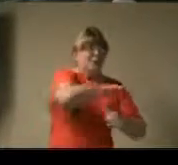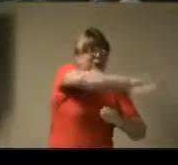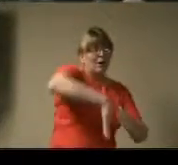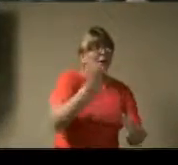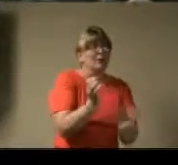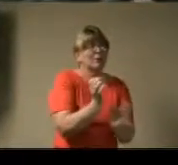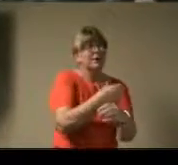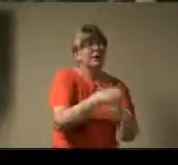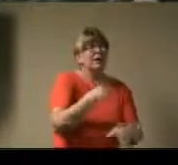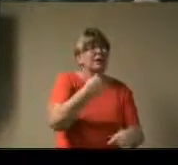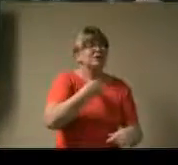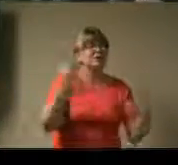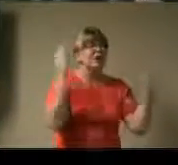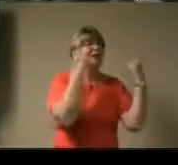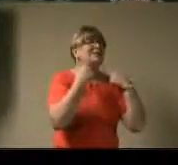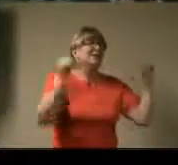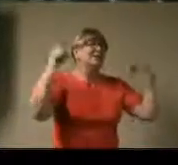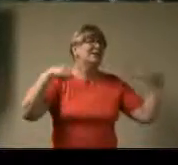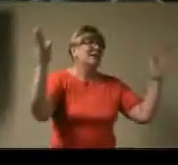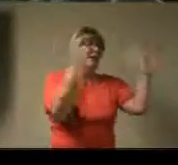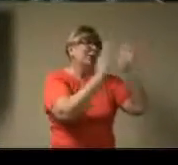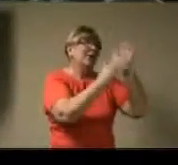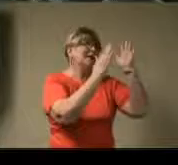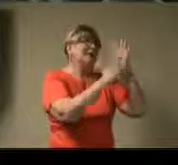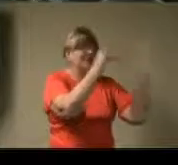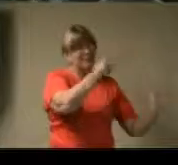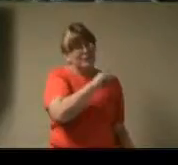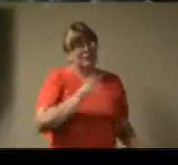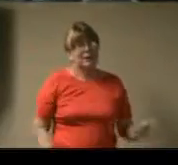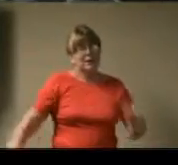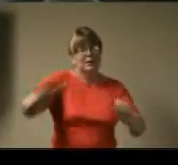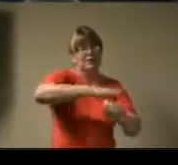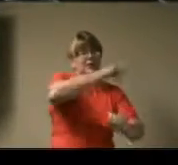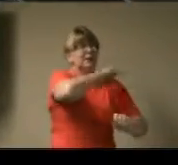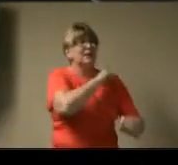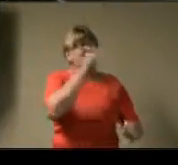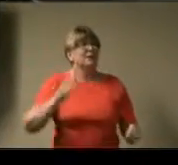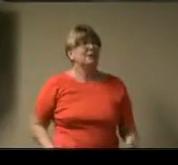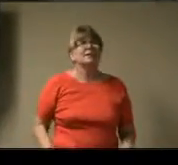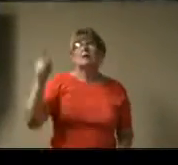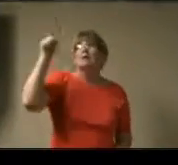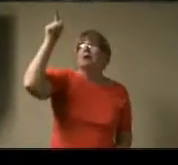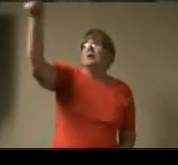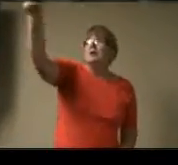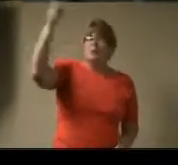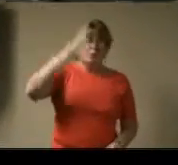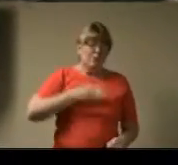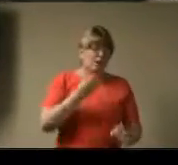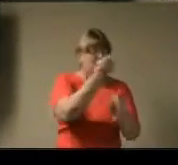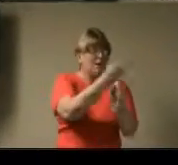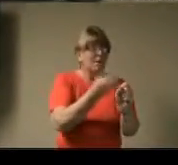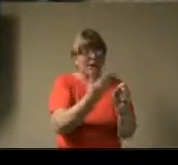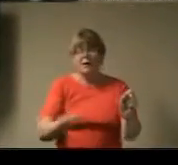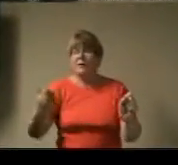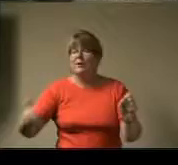come all creation I sing praise to the King of Kings